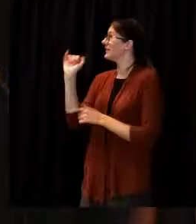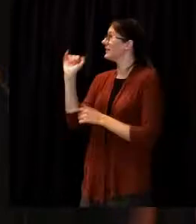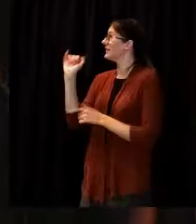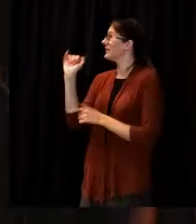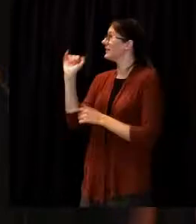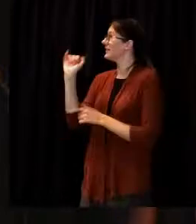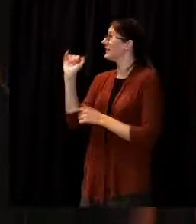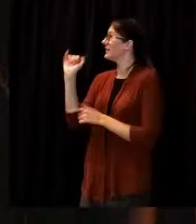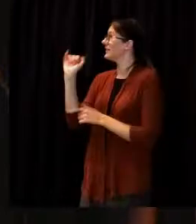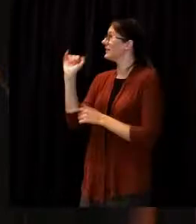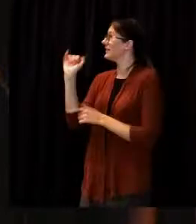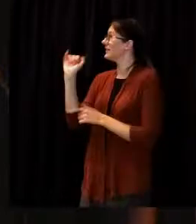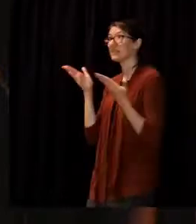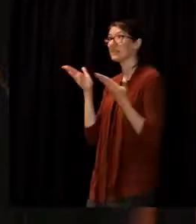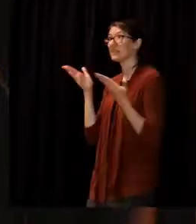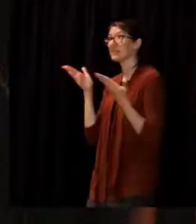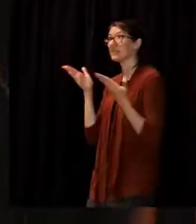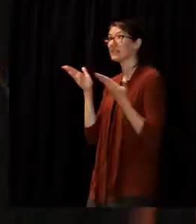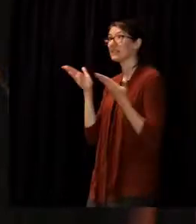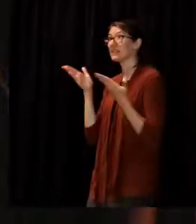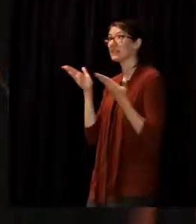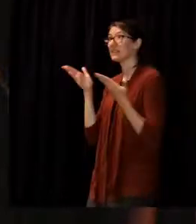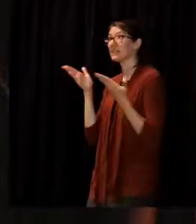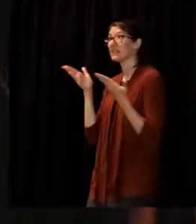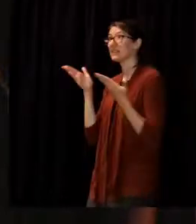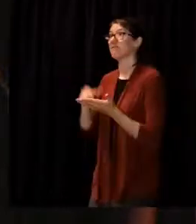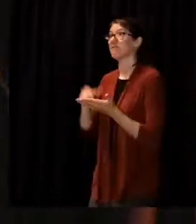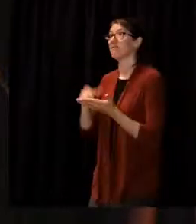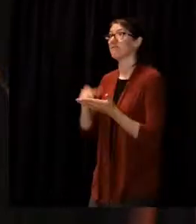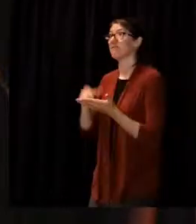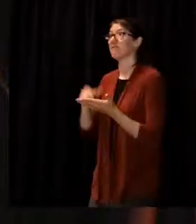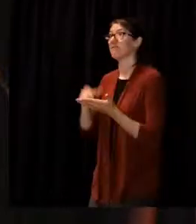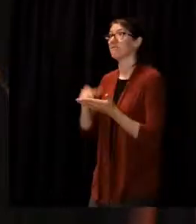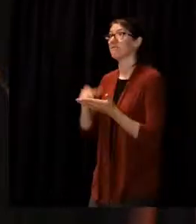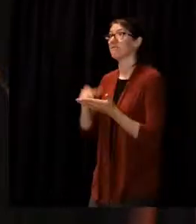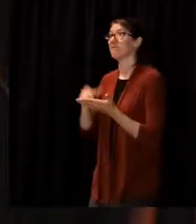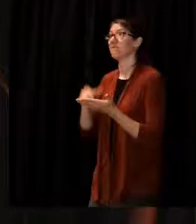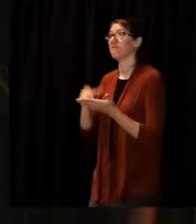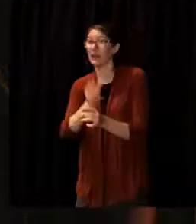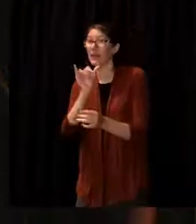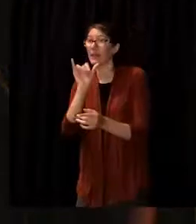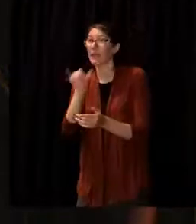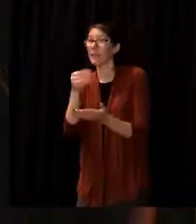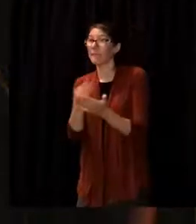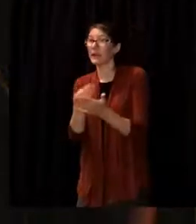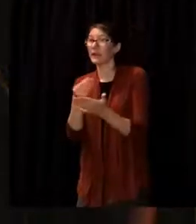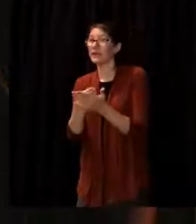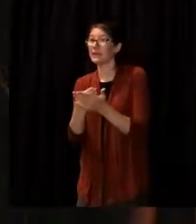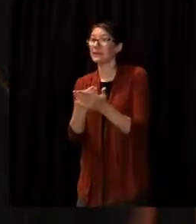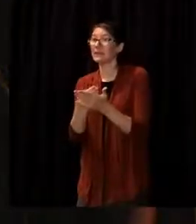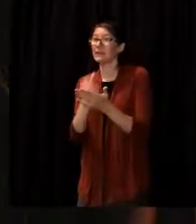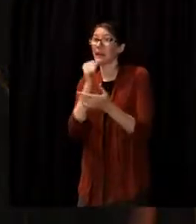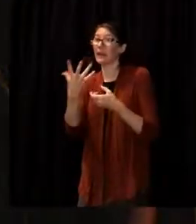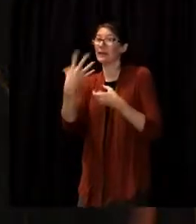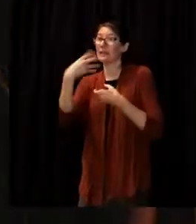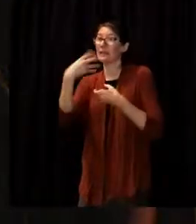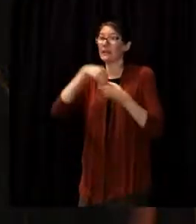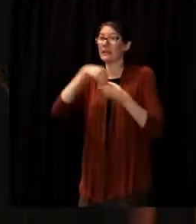hearing things that are going to cost money. You are absolutely correct. And that money is not accounted for in our